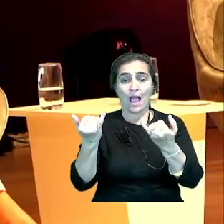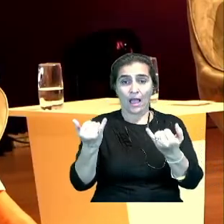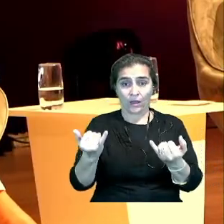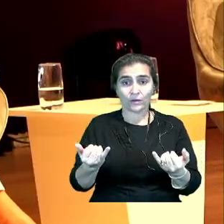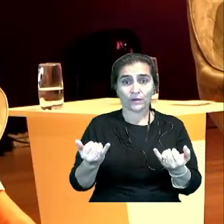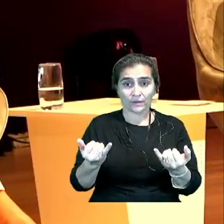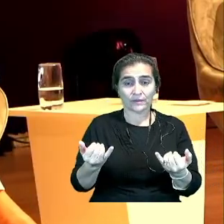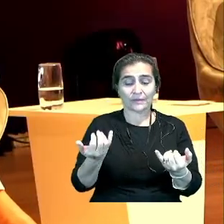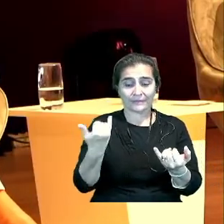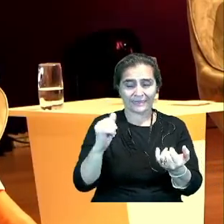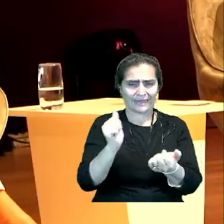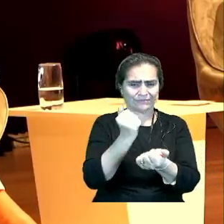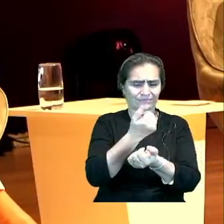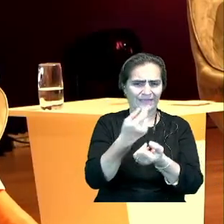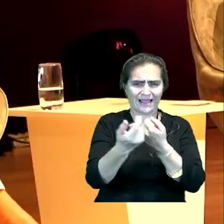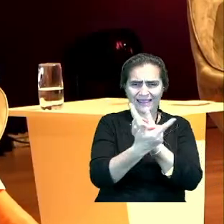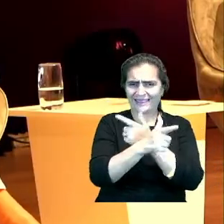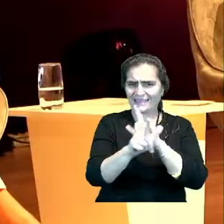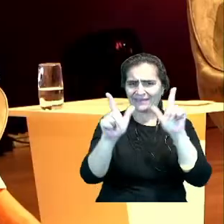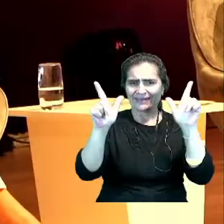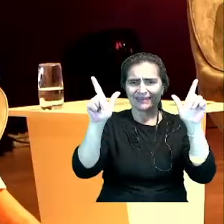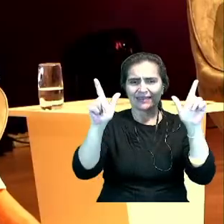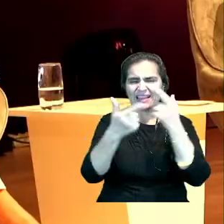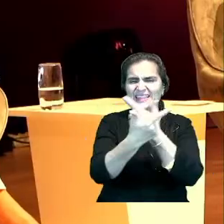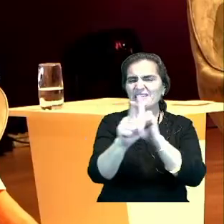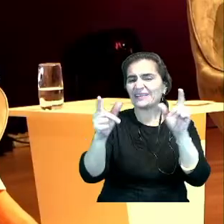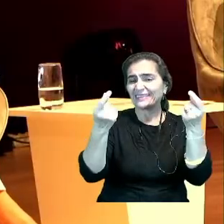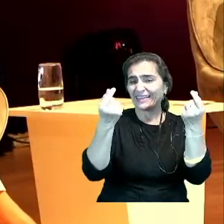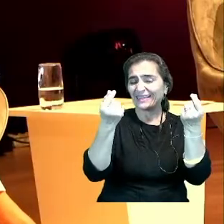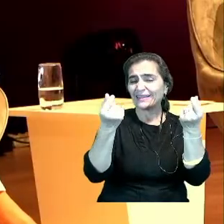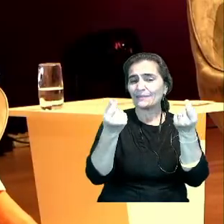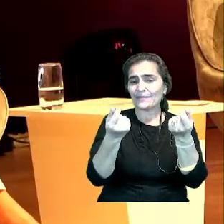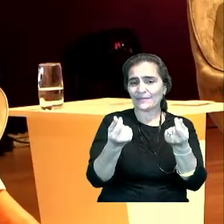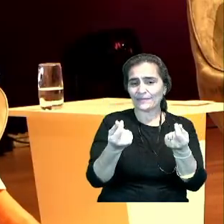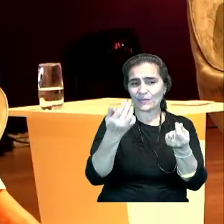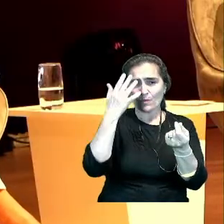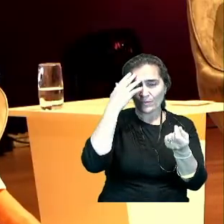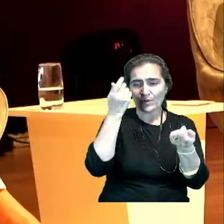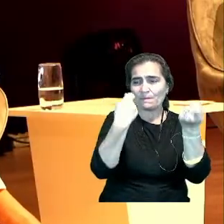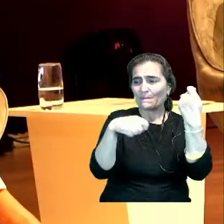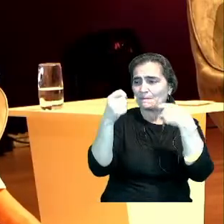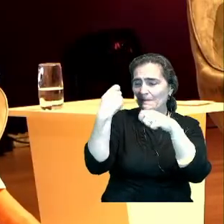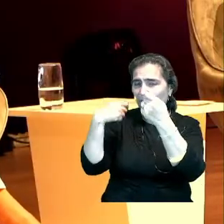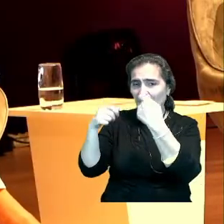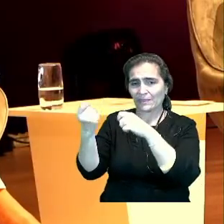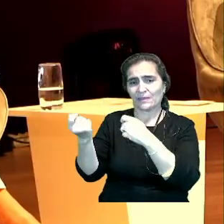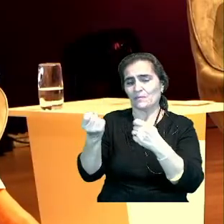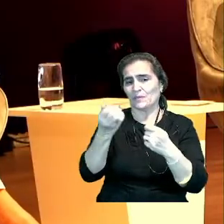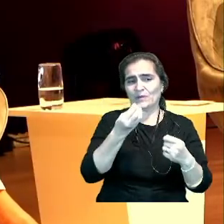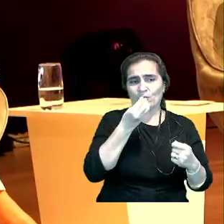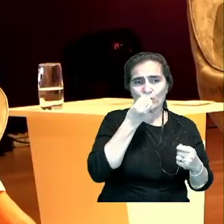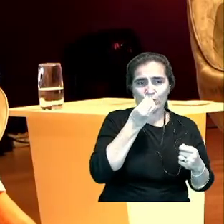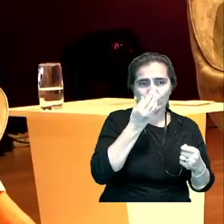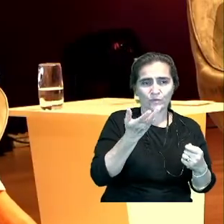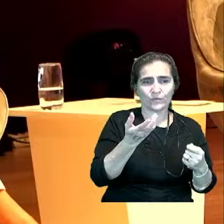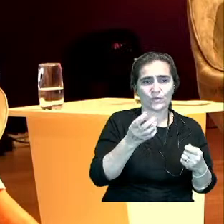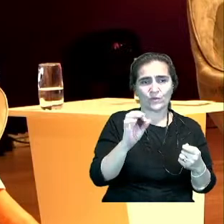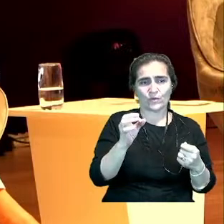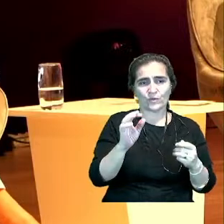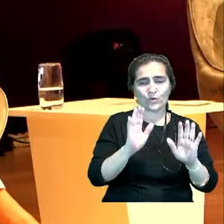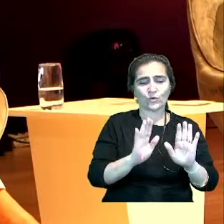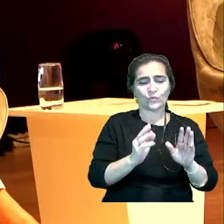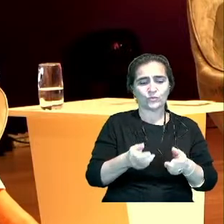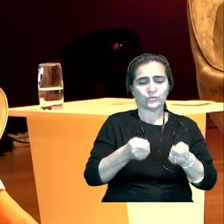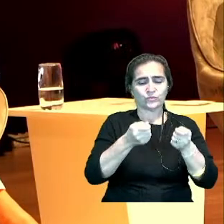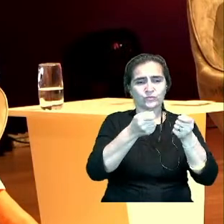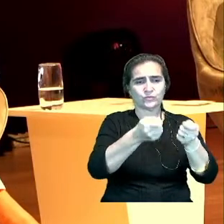experience brings us an opportunity for economic emancipation through selling food products